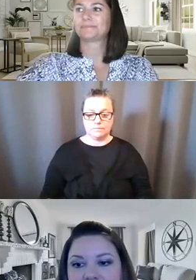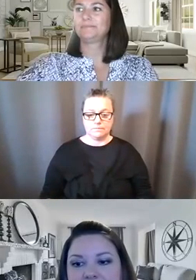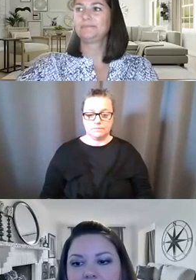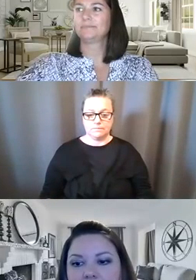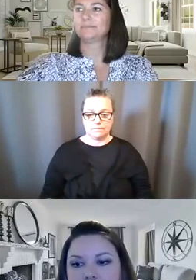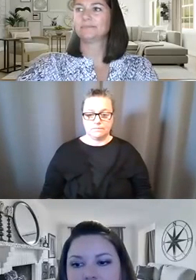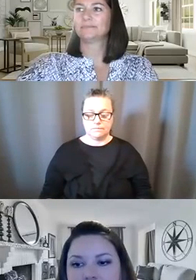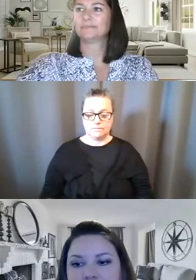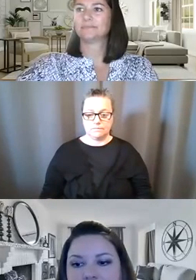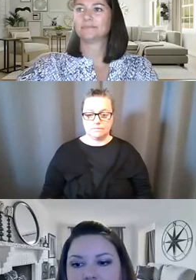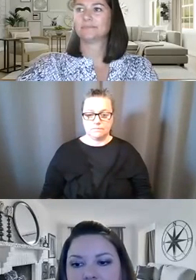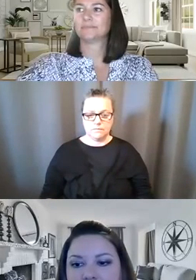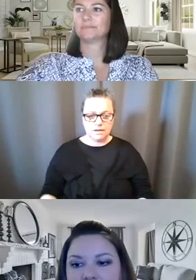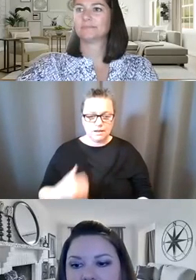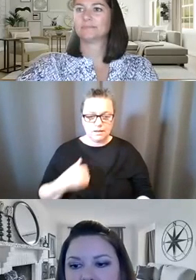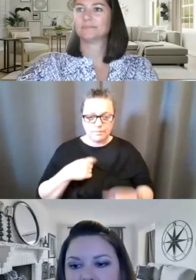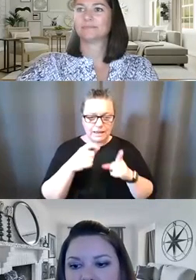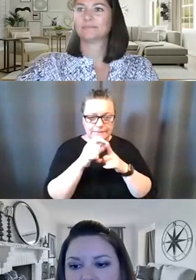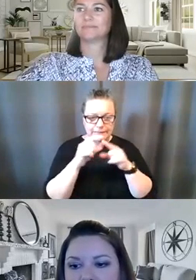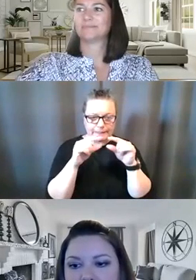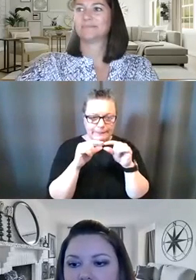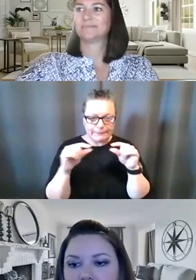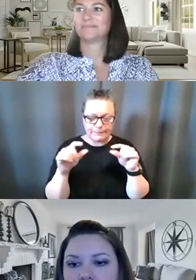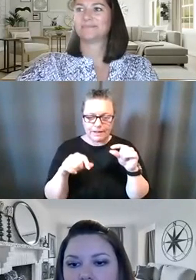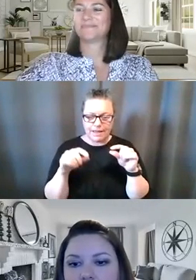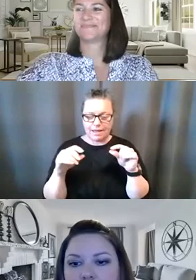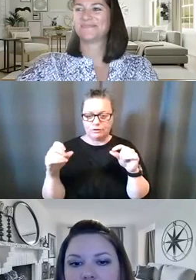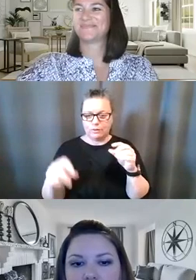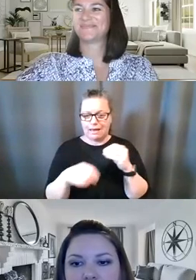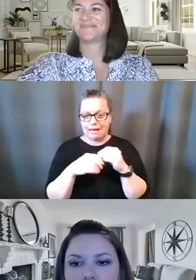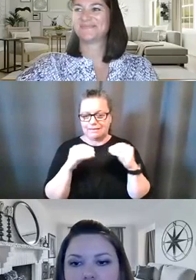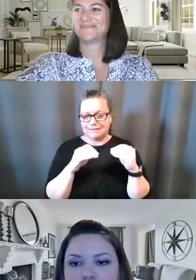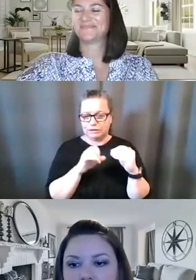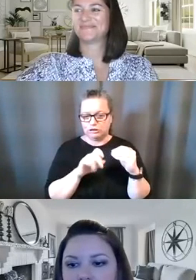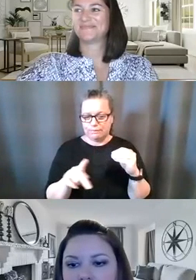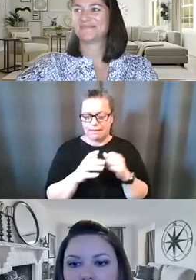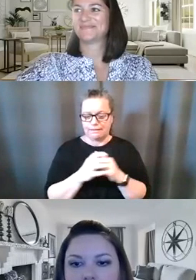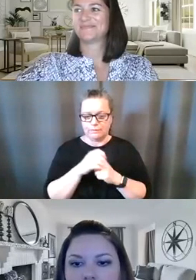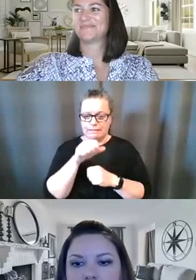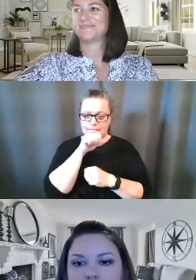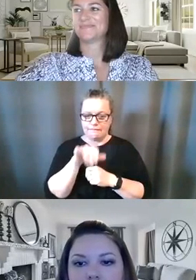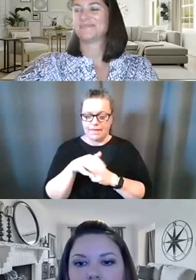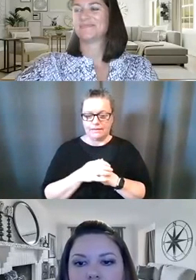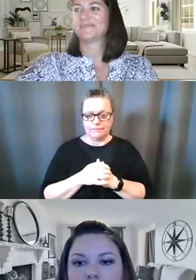My text got really teeny tiny, but I had to put teach backs in there. We do love teach backs.